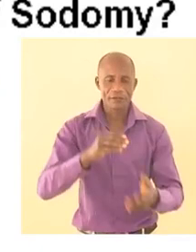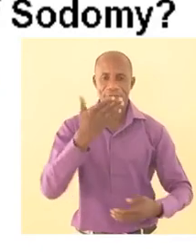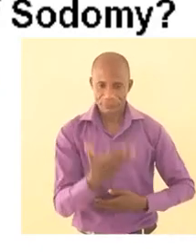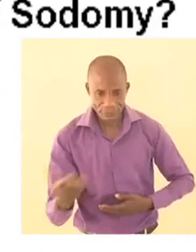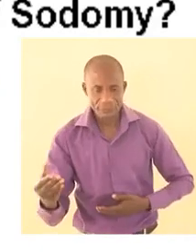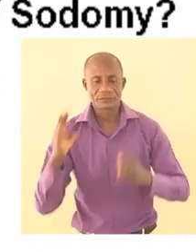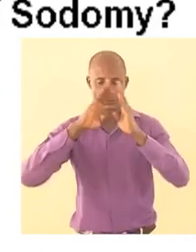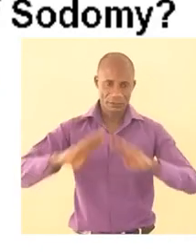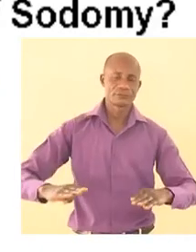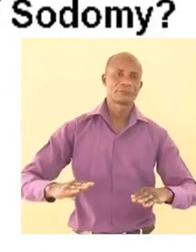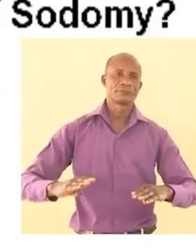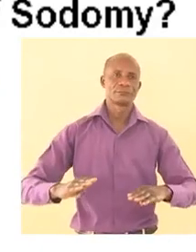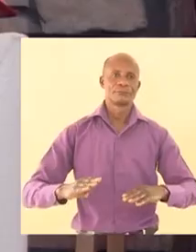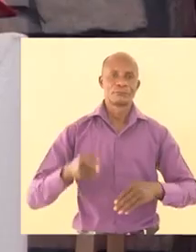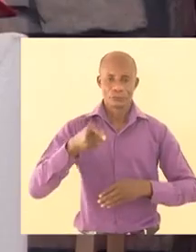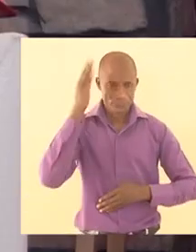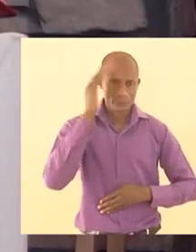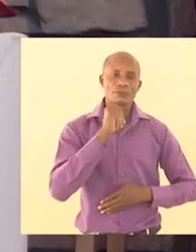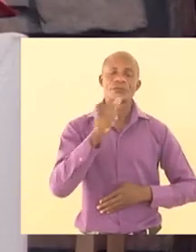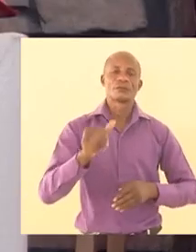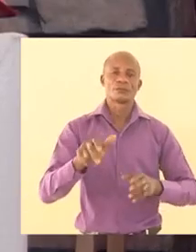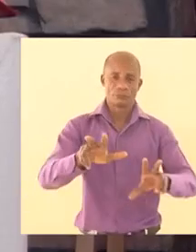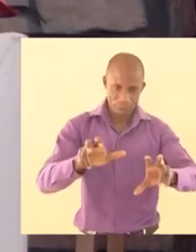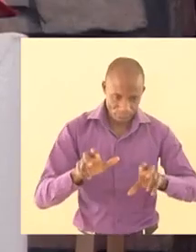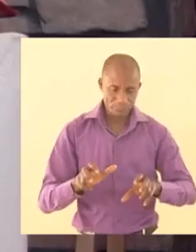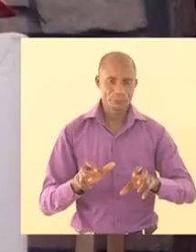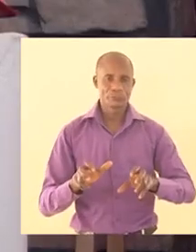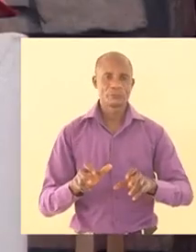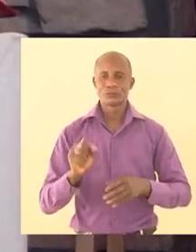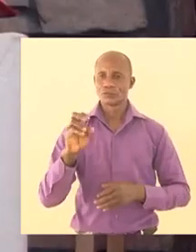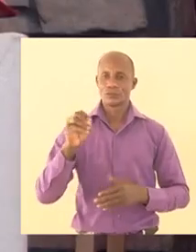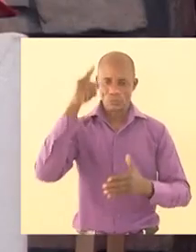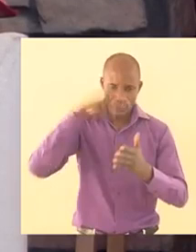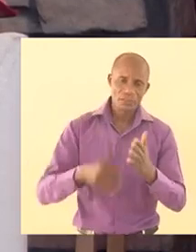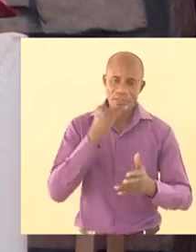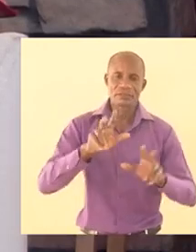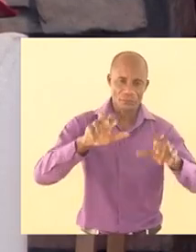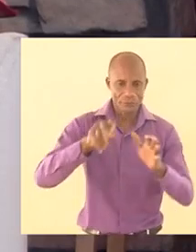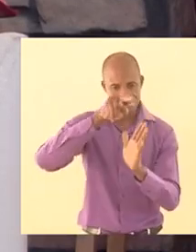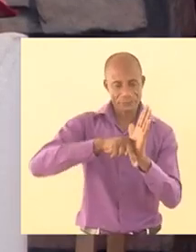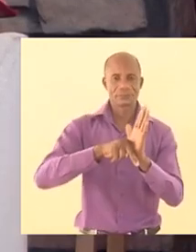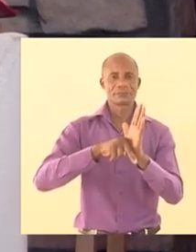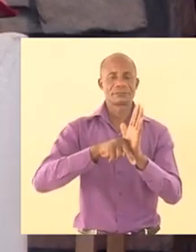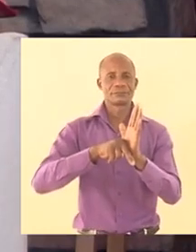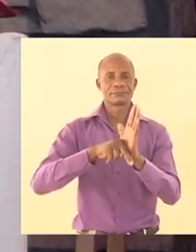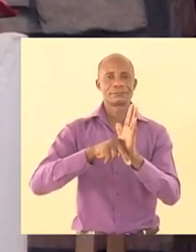neighbor's house." You shall not covet. So, what is covetousness?